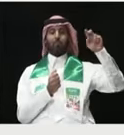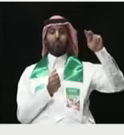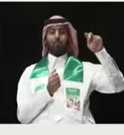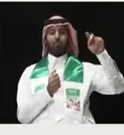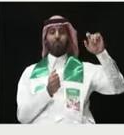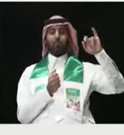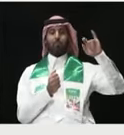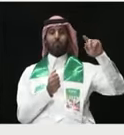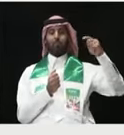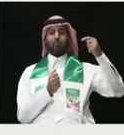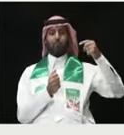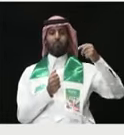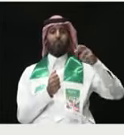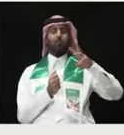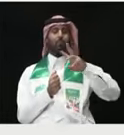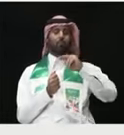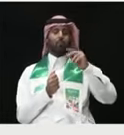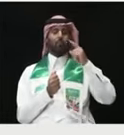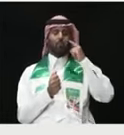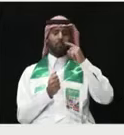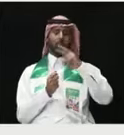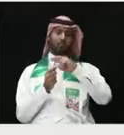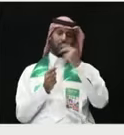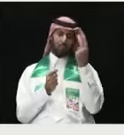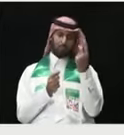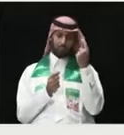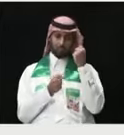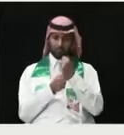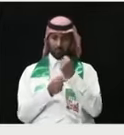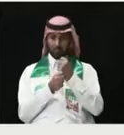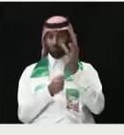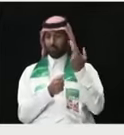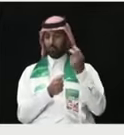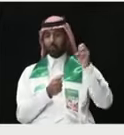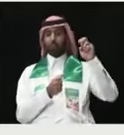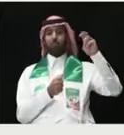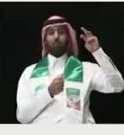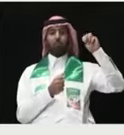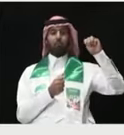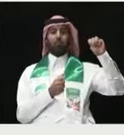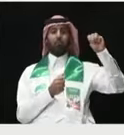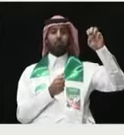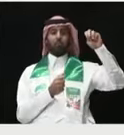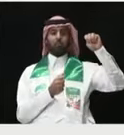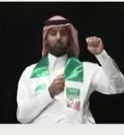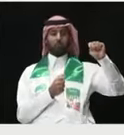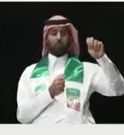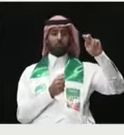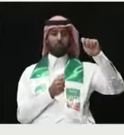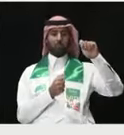By the way, the same idea that we have discussed before, never use an